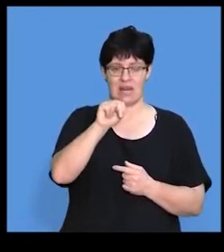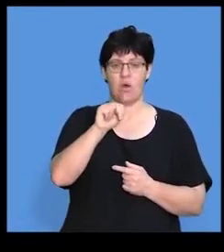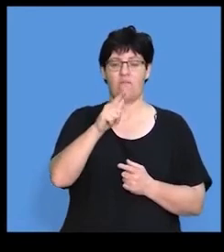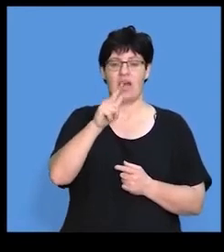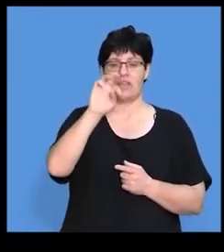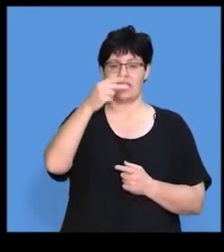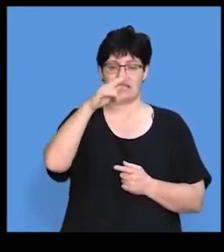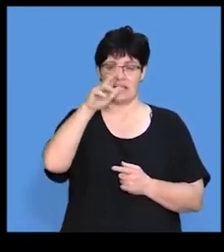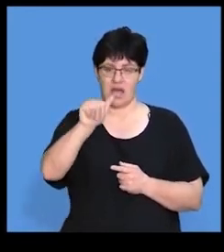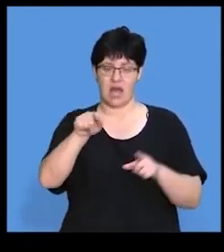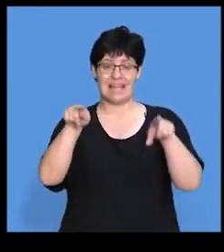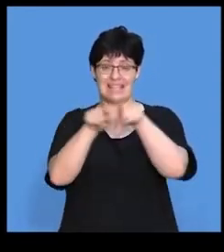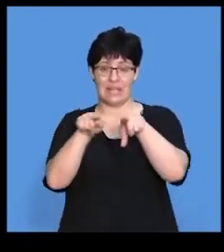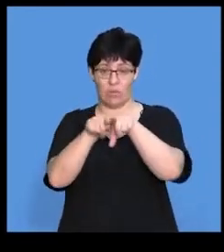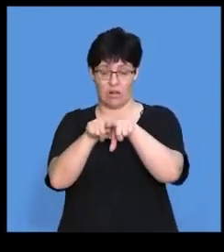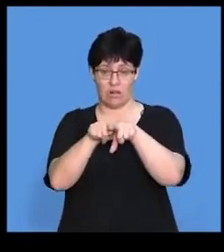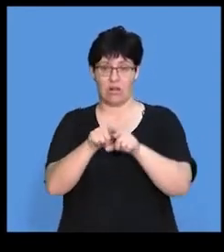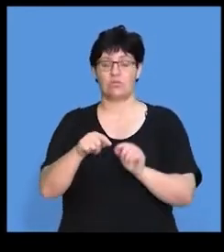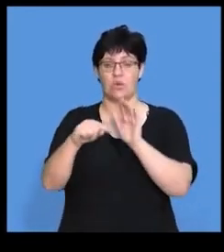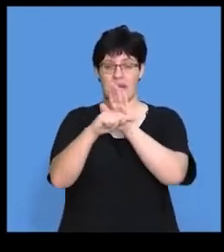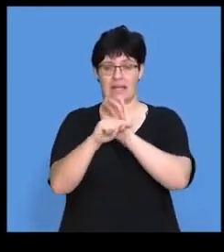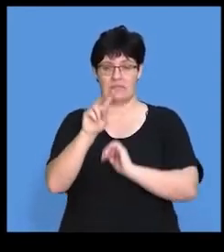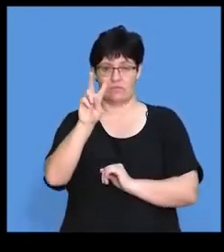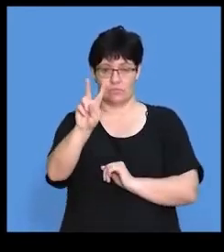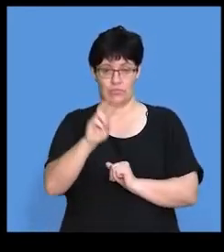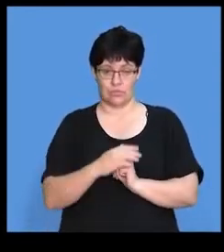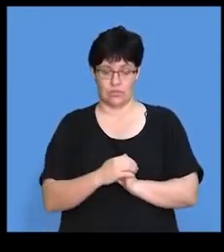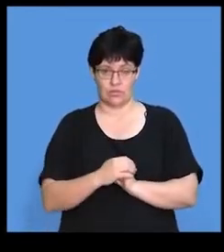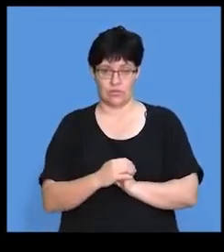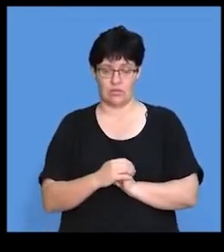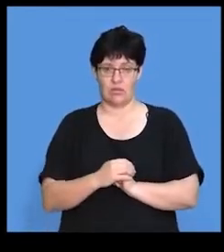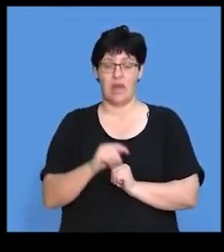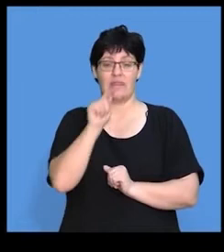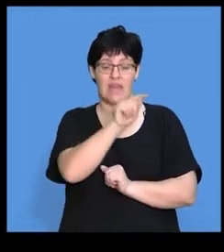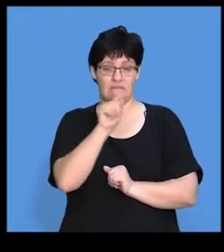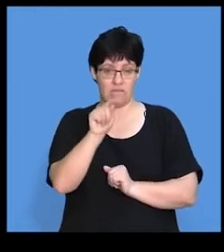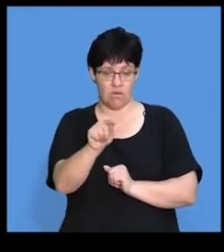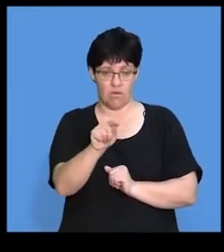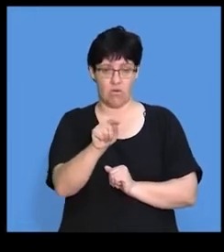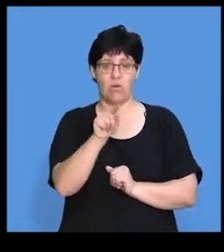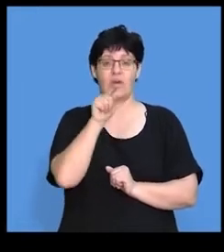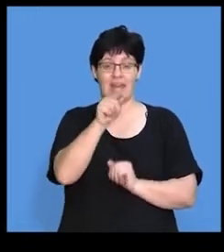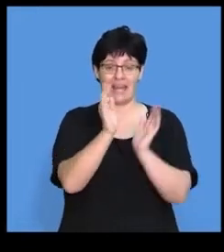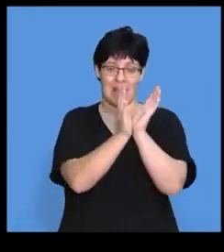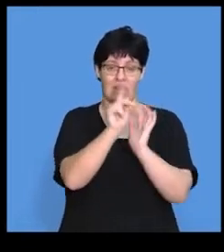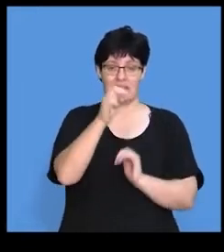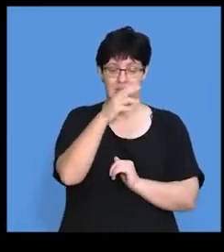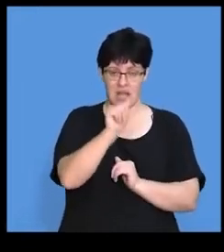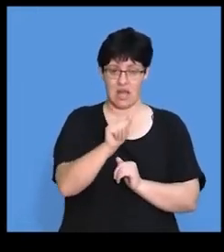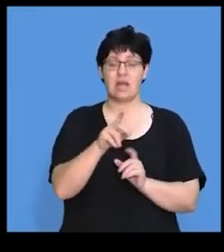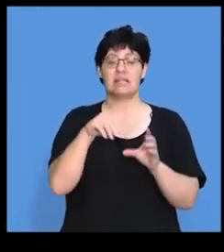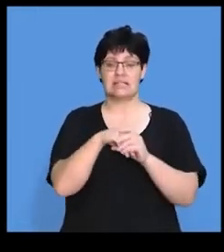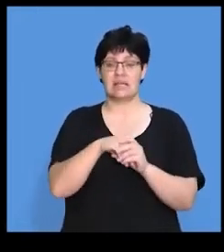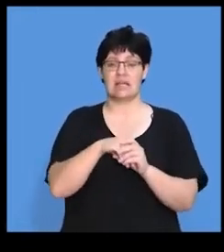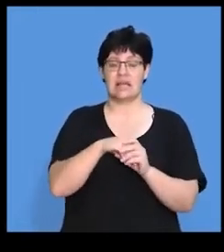of theta is equal to -2. And therefore, that angle theta is